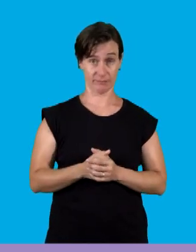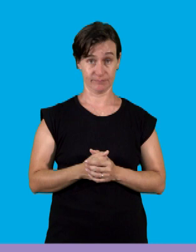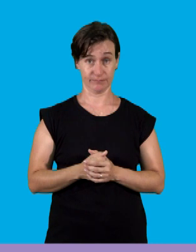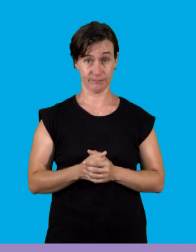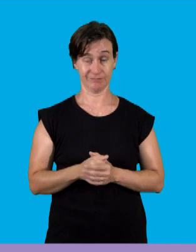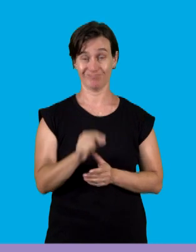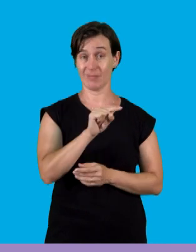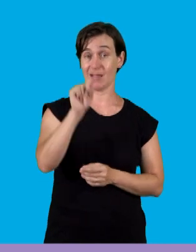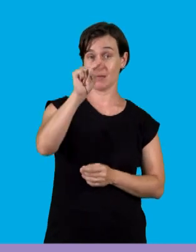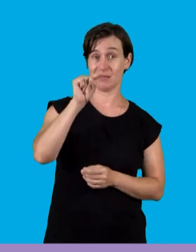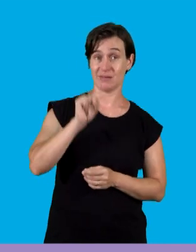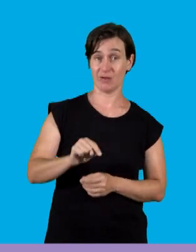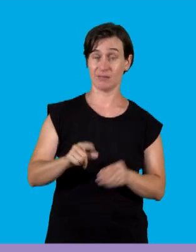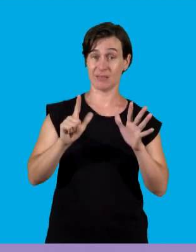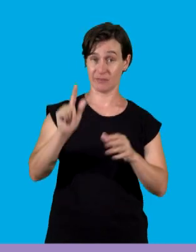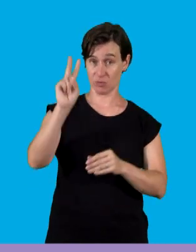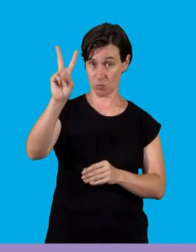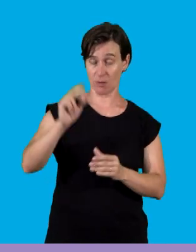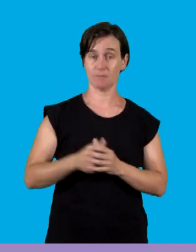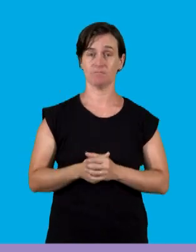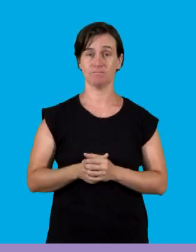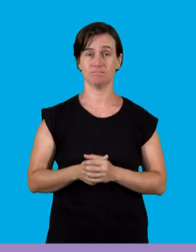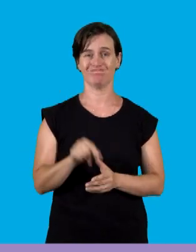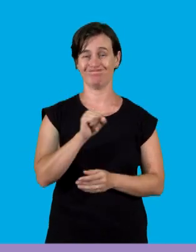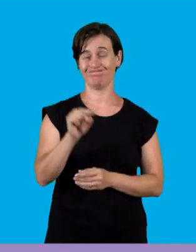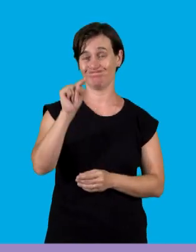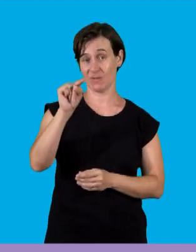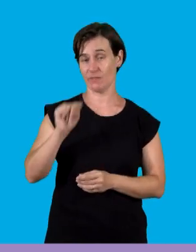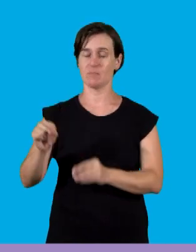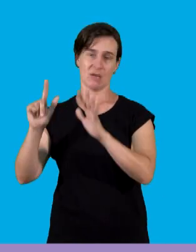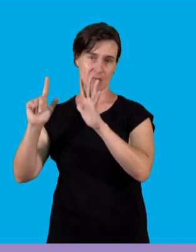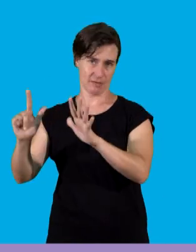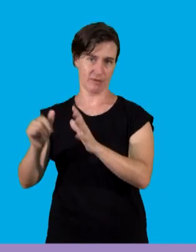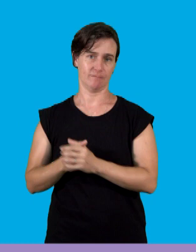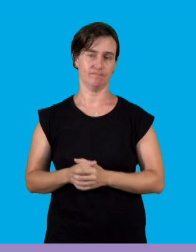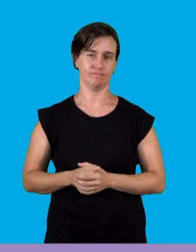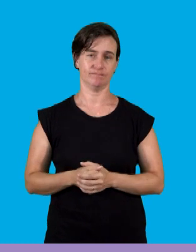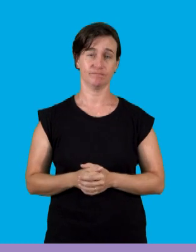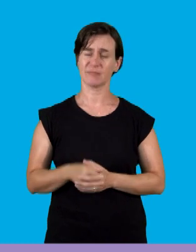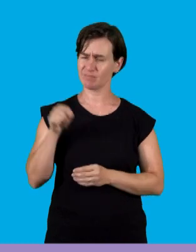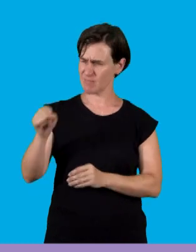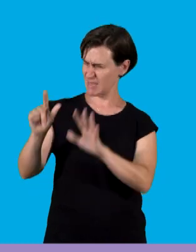7 exponent 5 divided by 7 exponent 2, and this is divided by